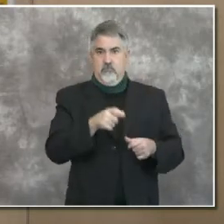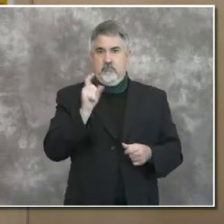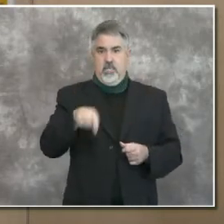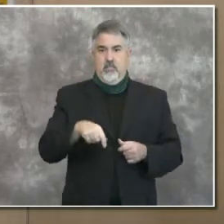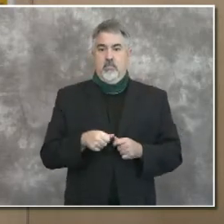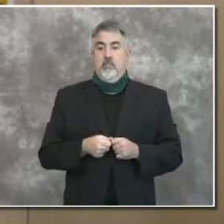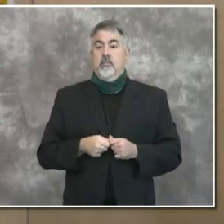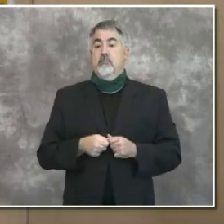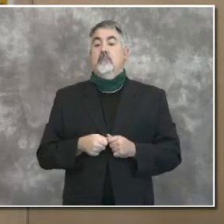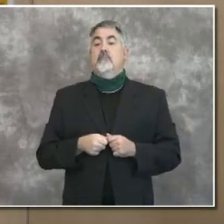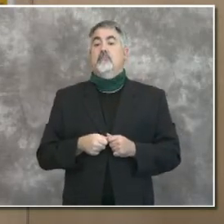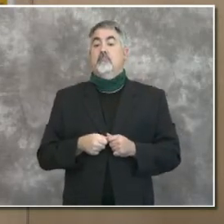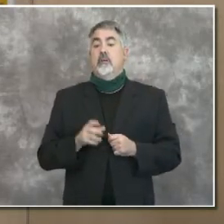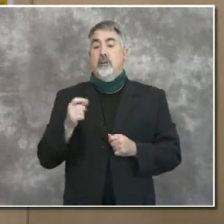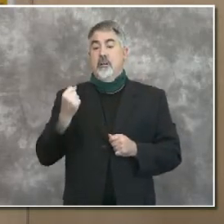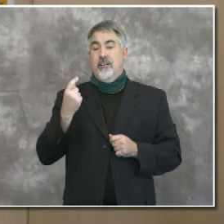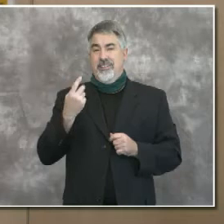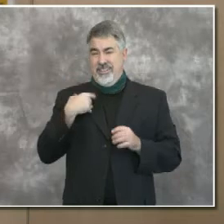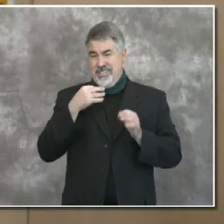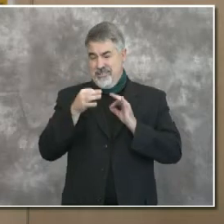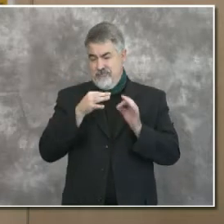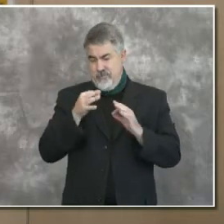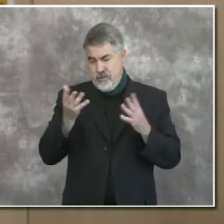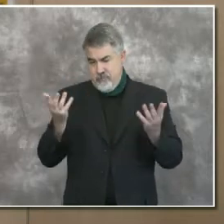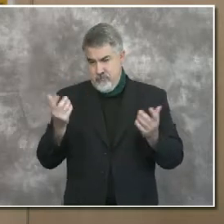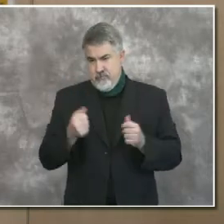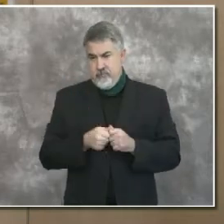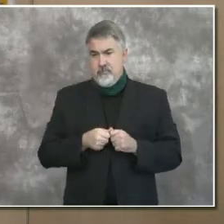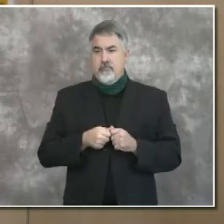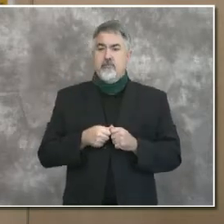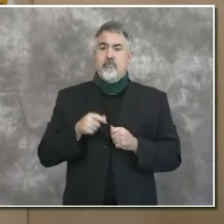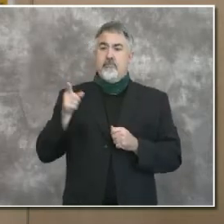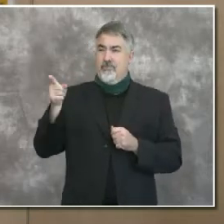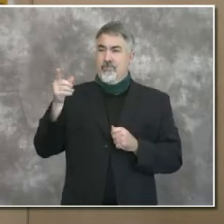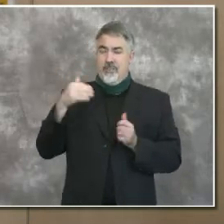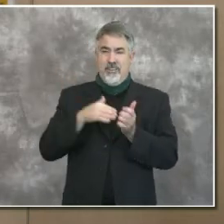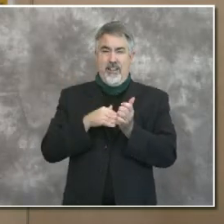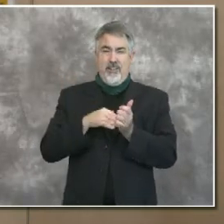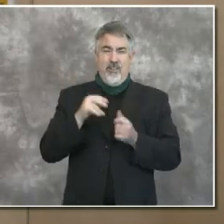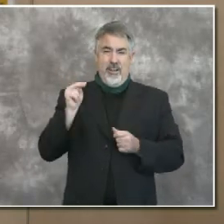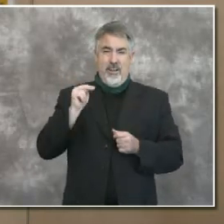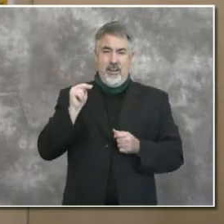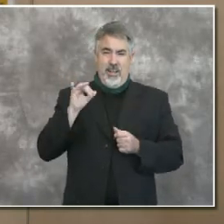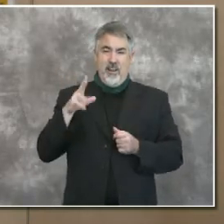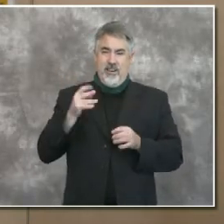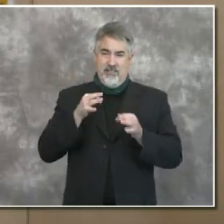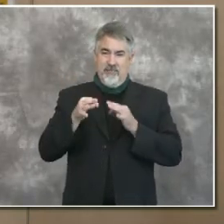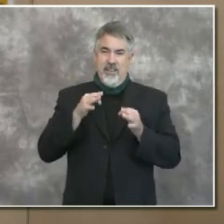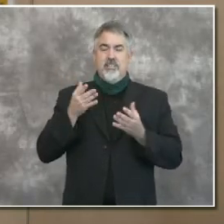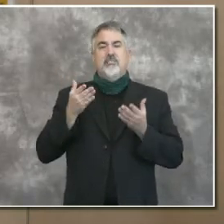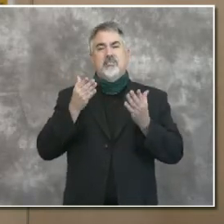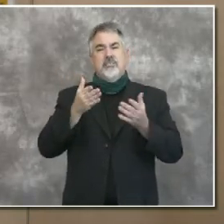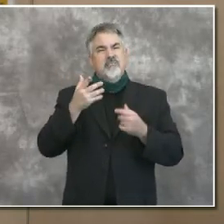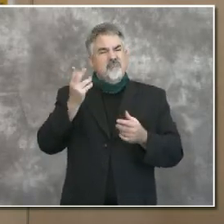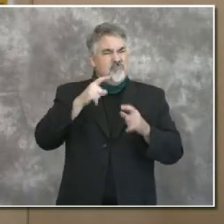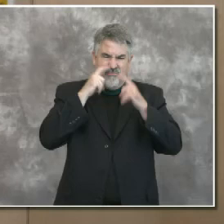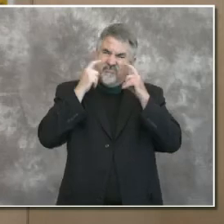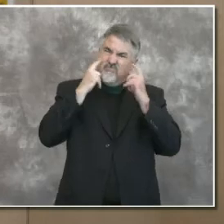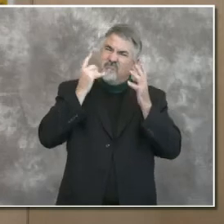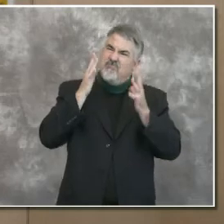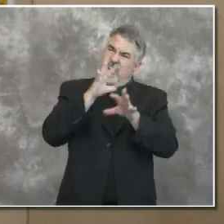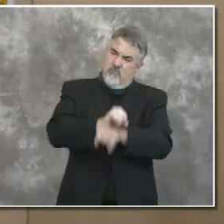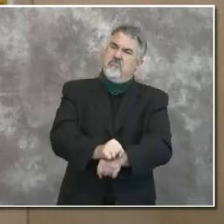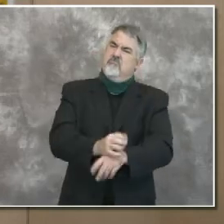eloquent job of explaining why we are recommending the use of masks. And we want people, when they leave their homes,